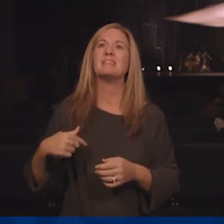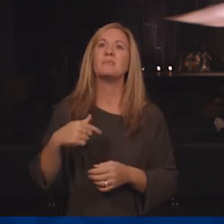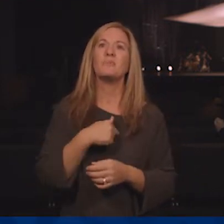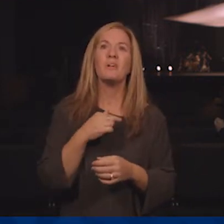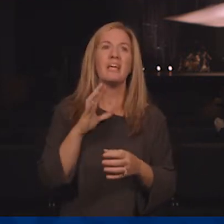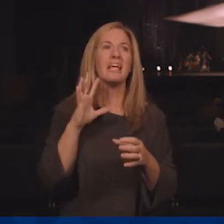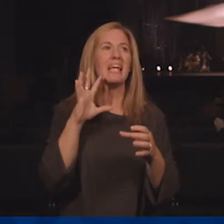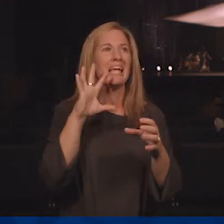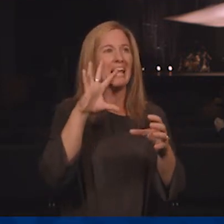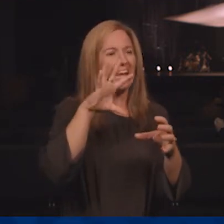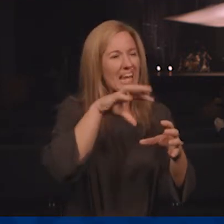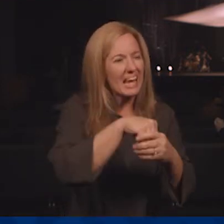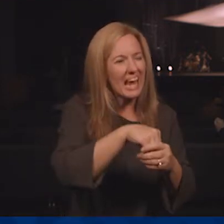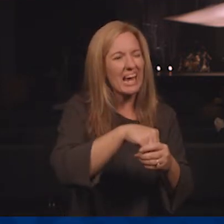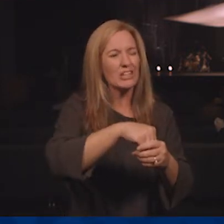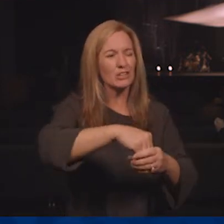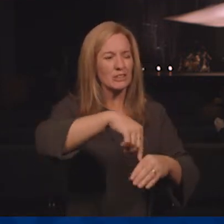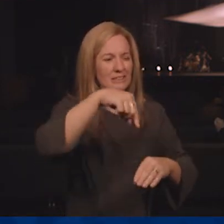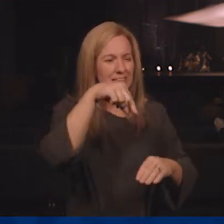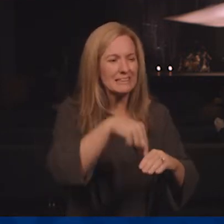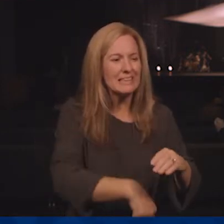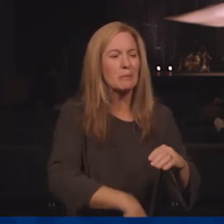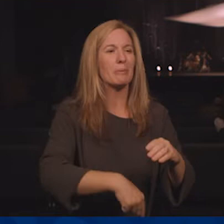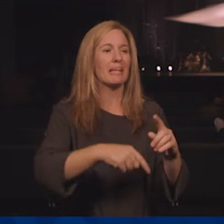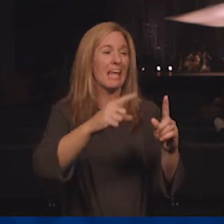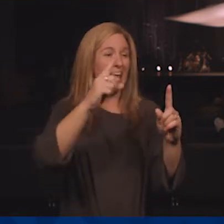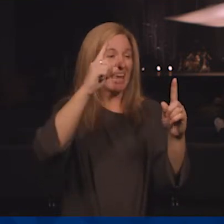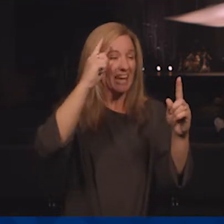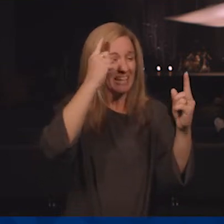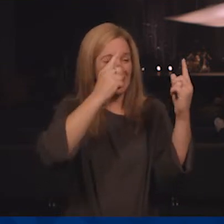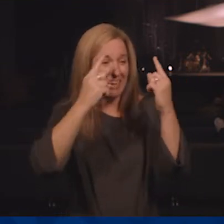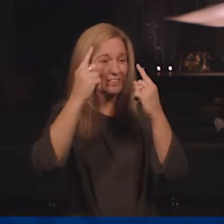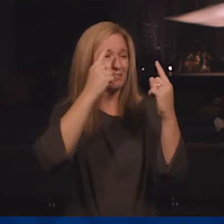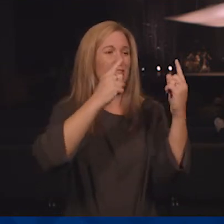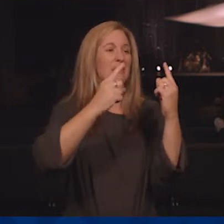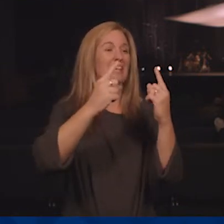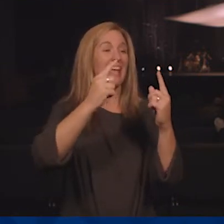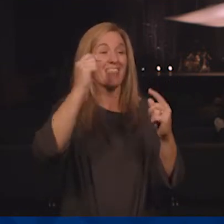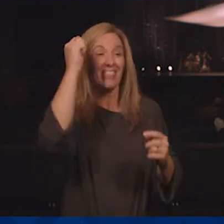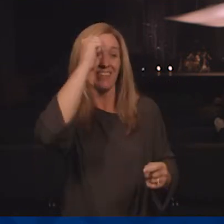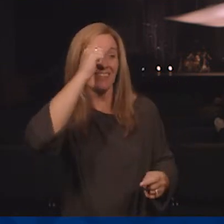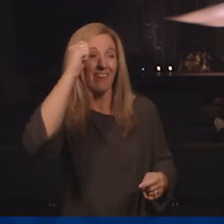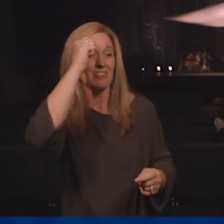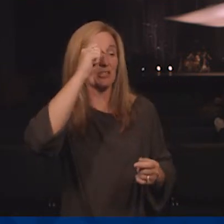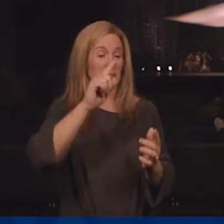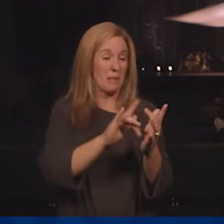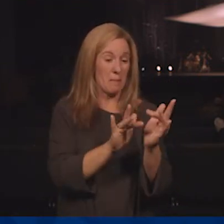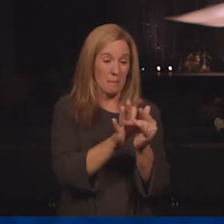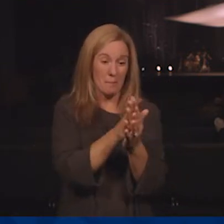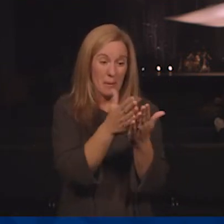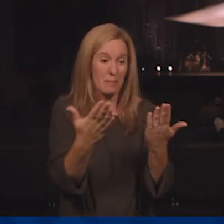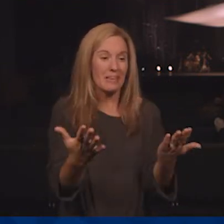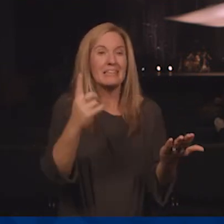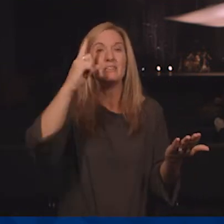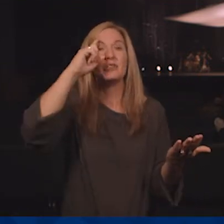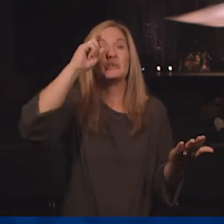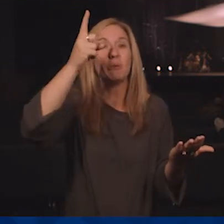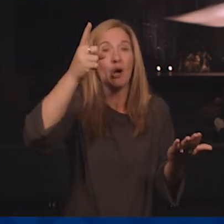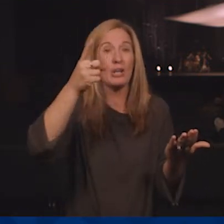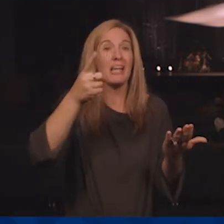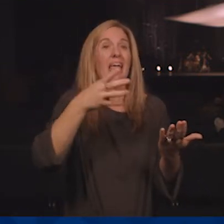engage robustly, intellectually, theologically, biblically, smartly,